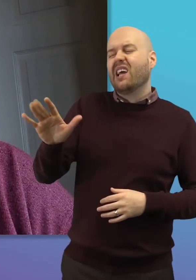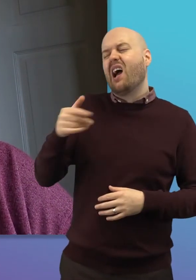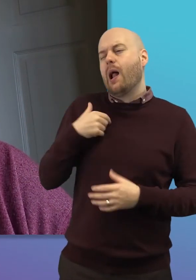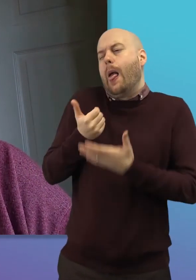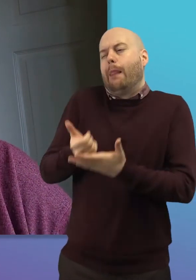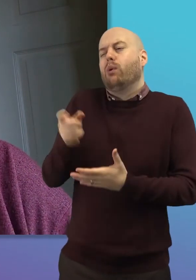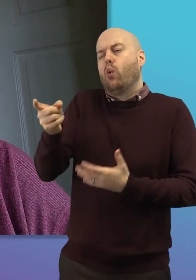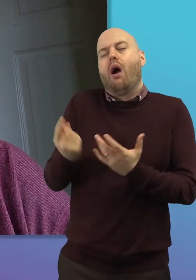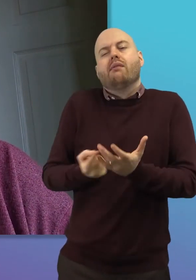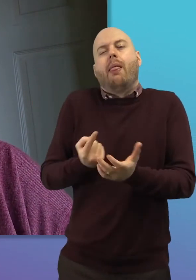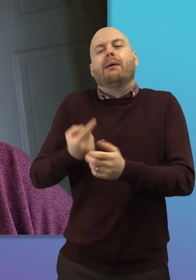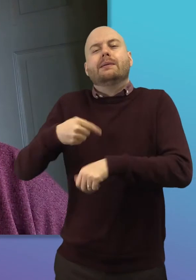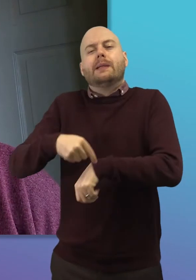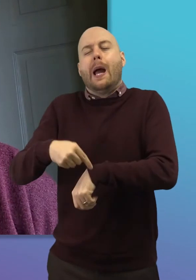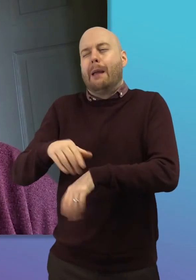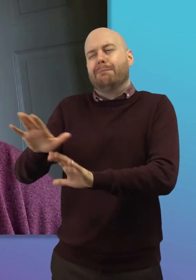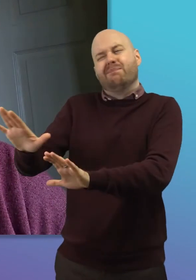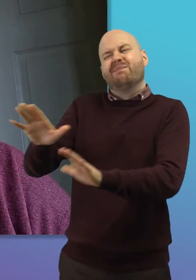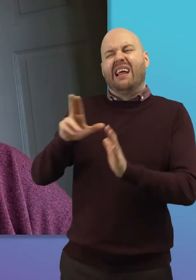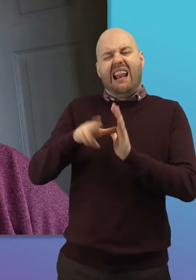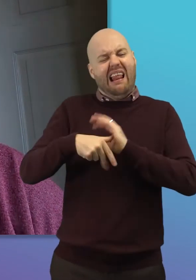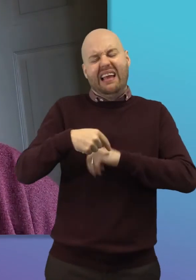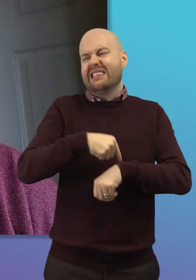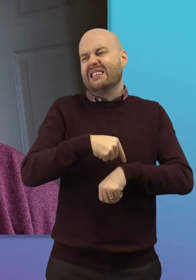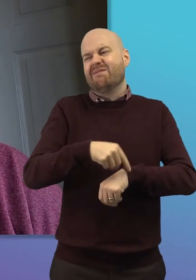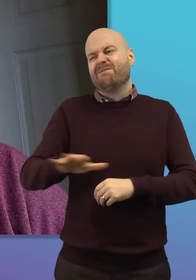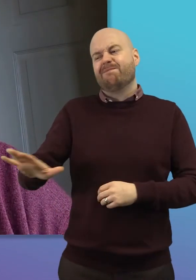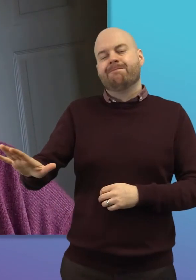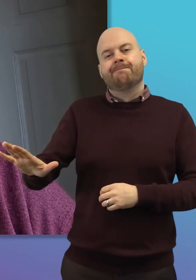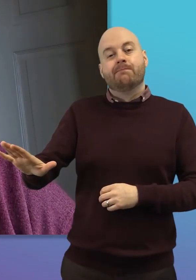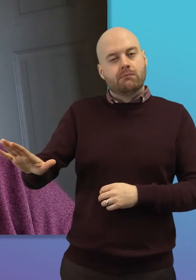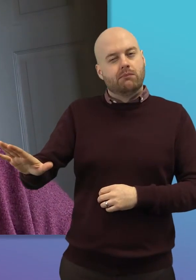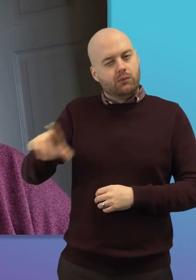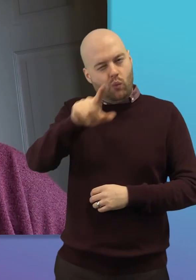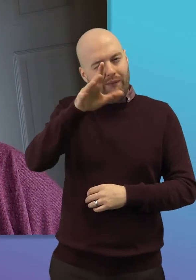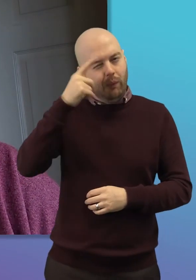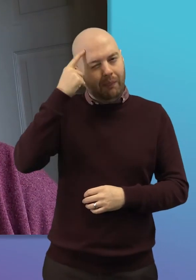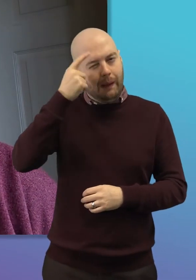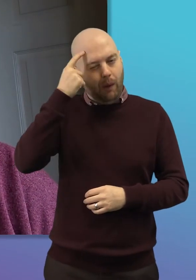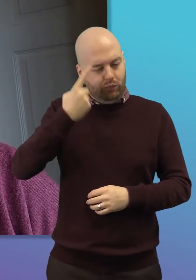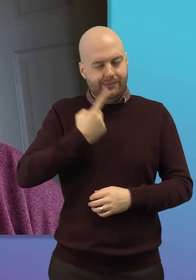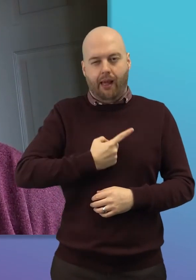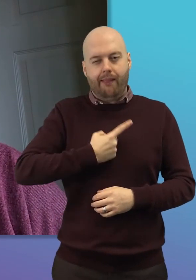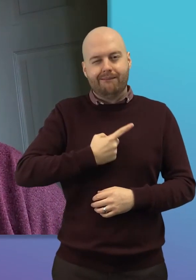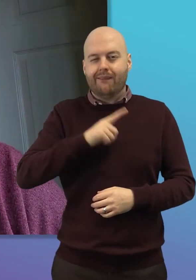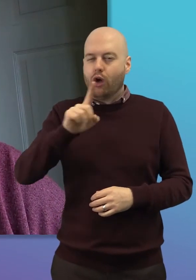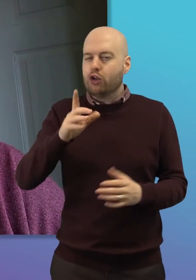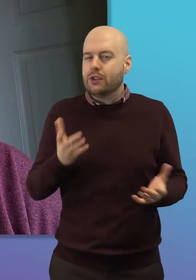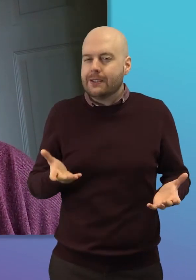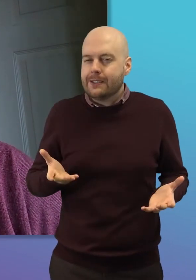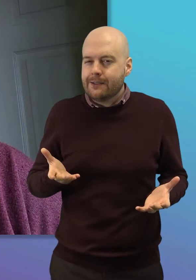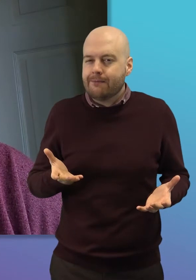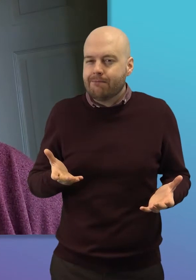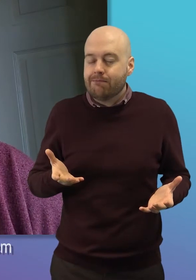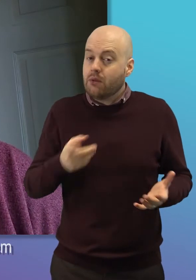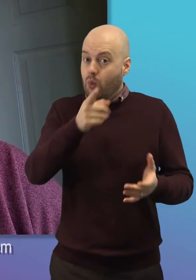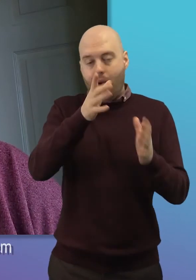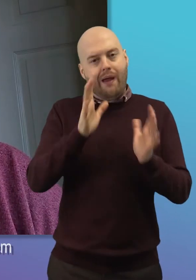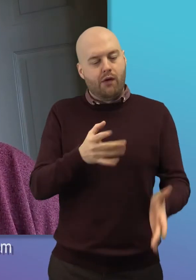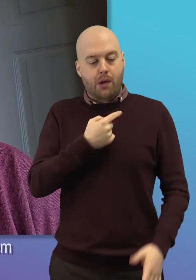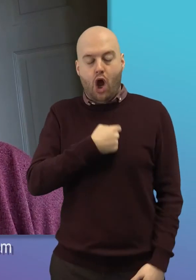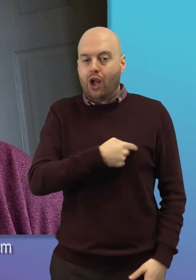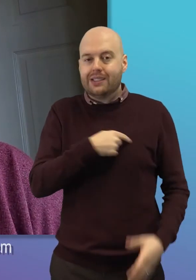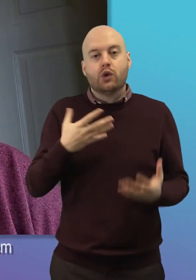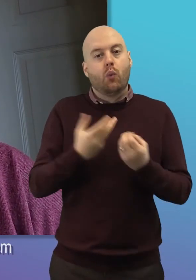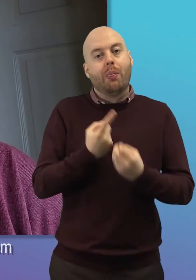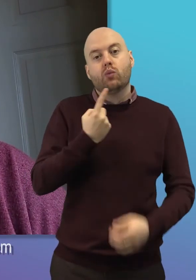alright? Think about what you need to be able to continue to be compassionate towards someone and let them know. And that